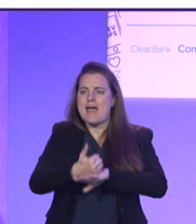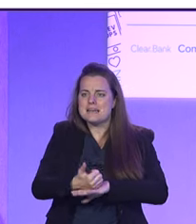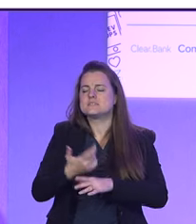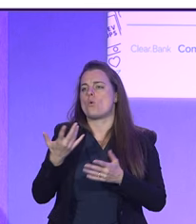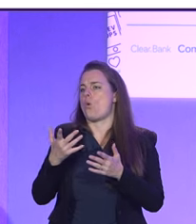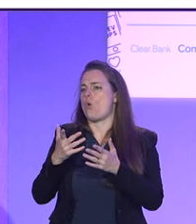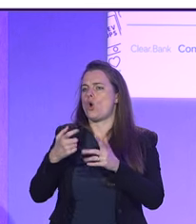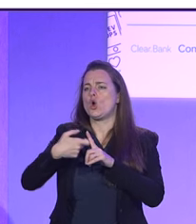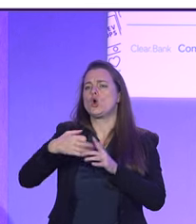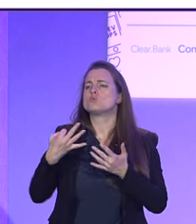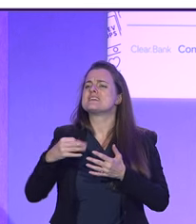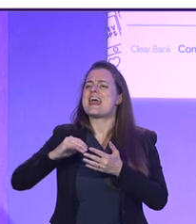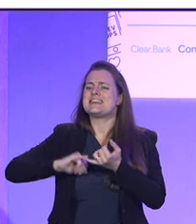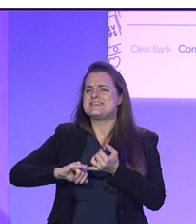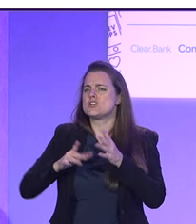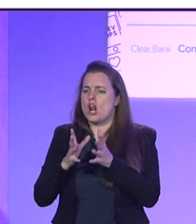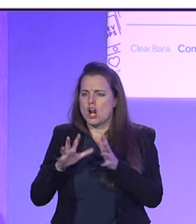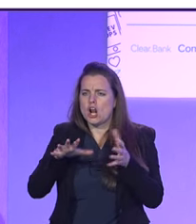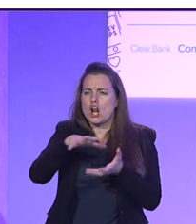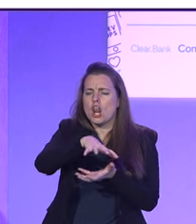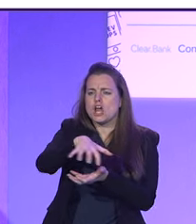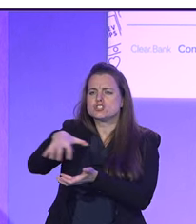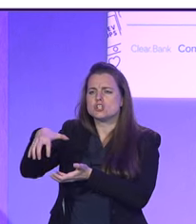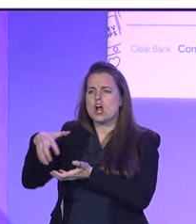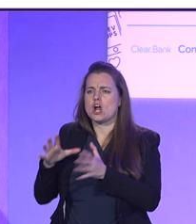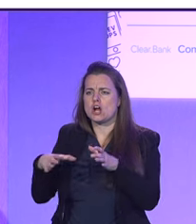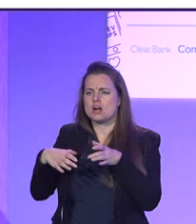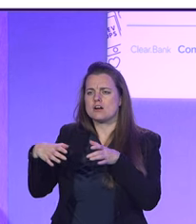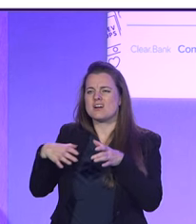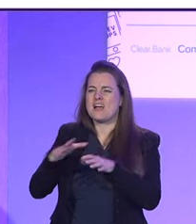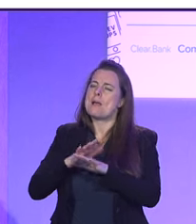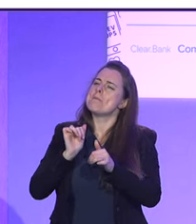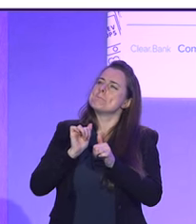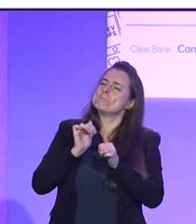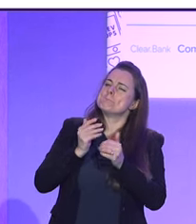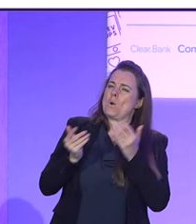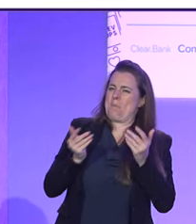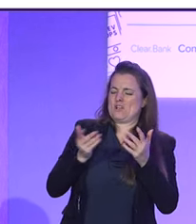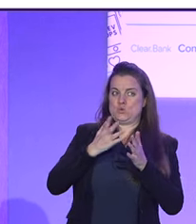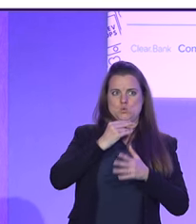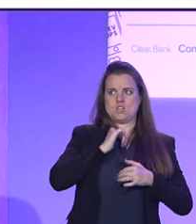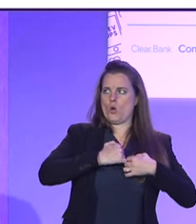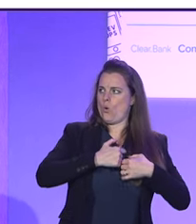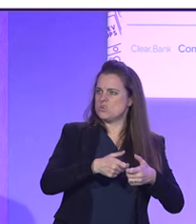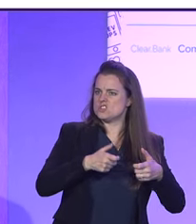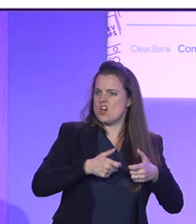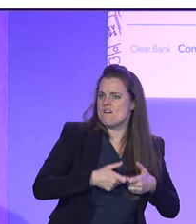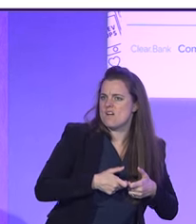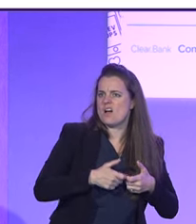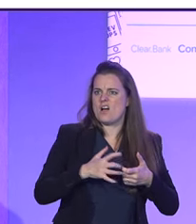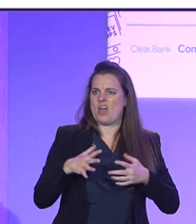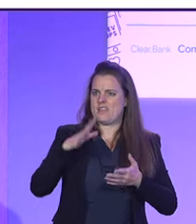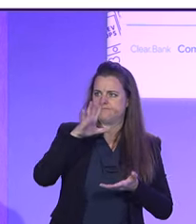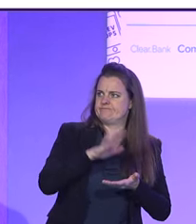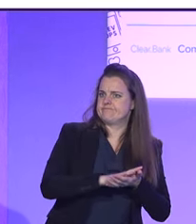cluster, instead of running your own server and then spin up your Postgres database, or even worse,